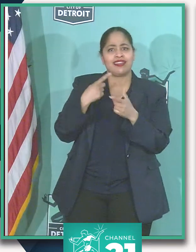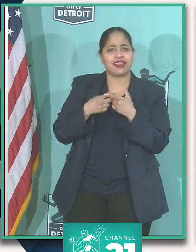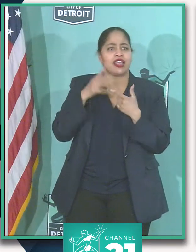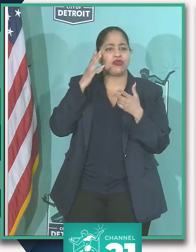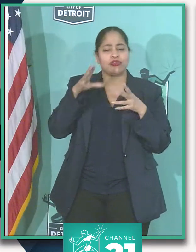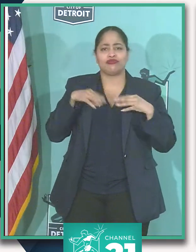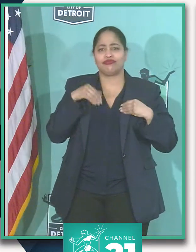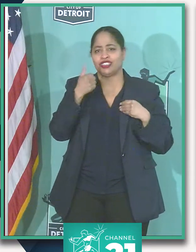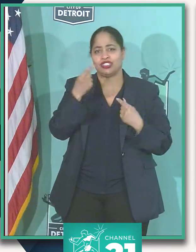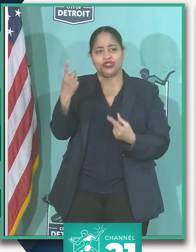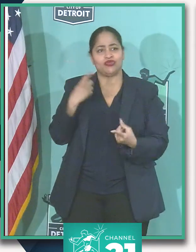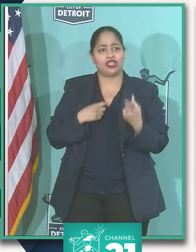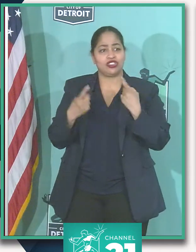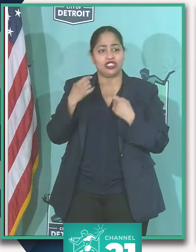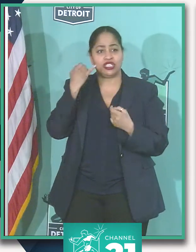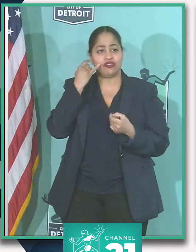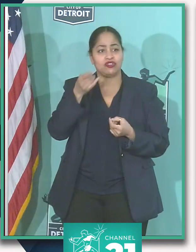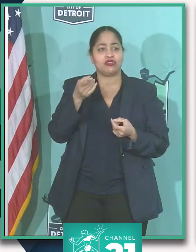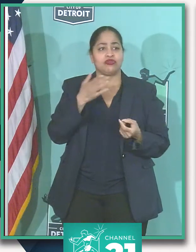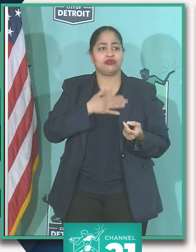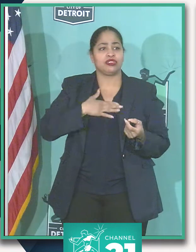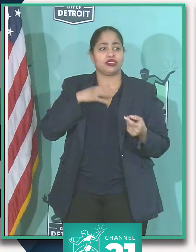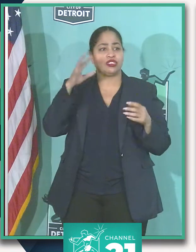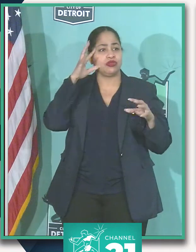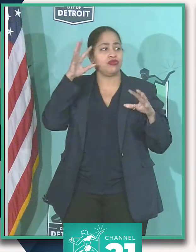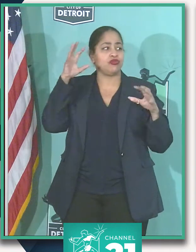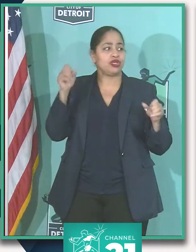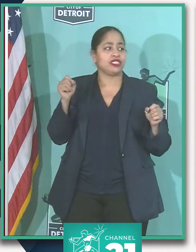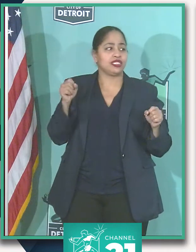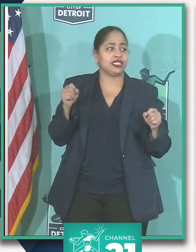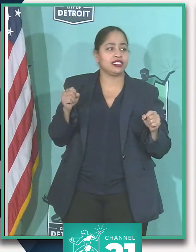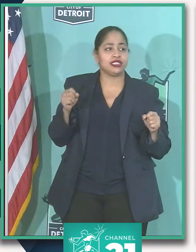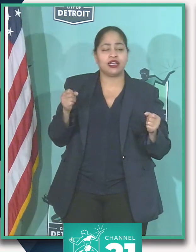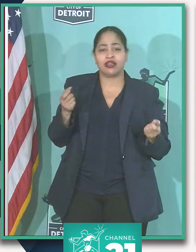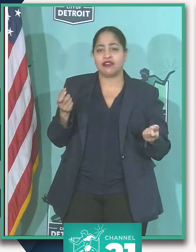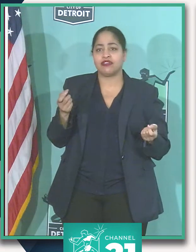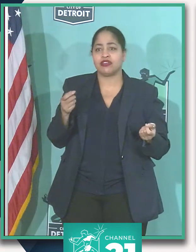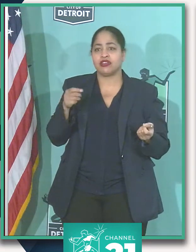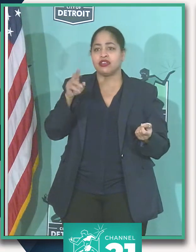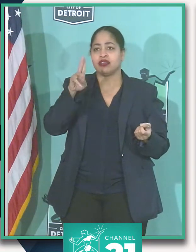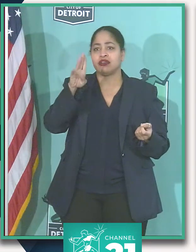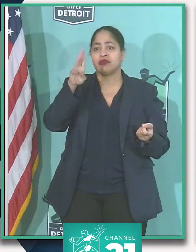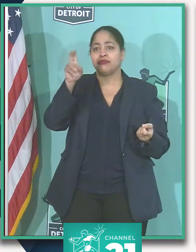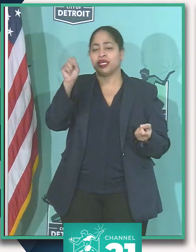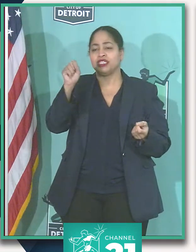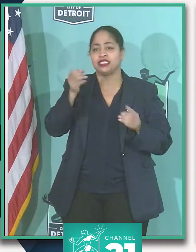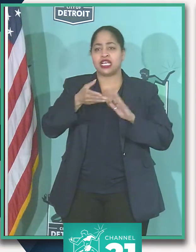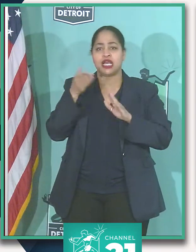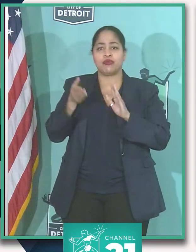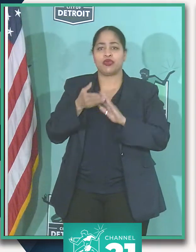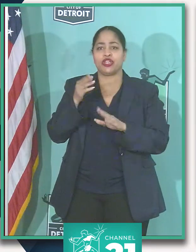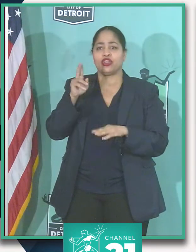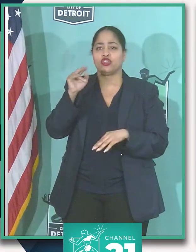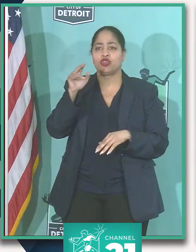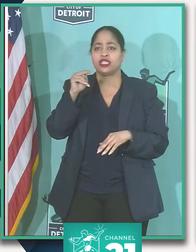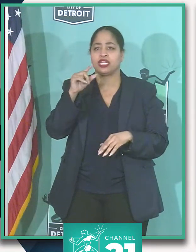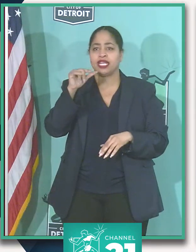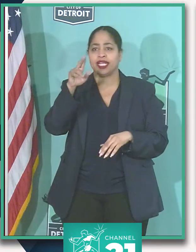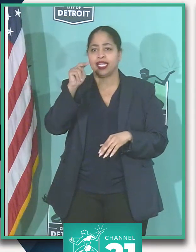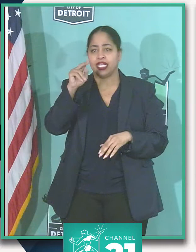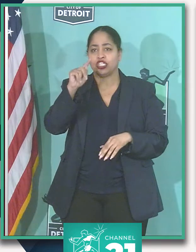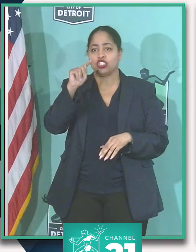we'll take questions. If we could get the president of the Bus Operators Union, ATU, Glenn